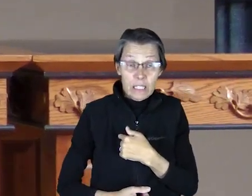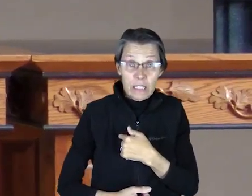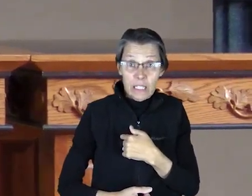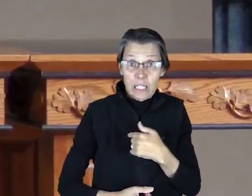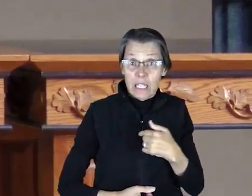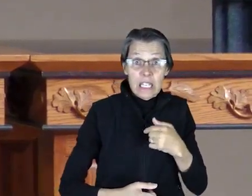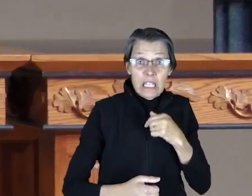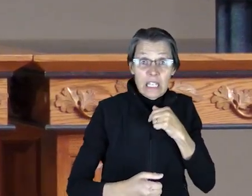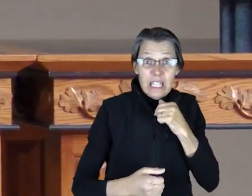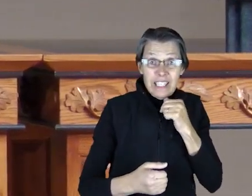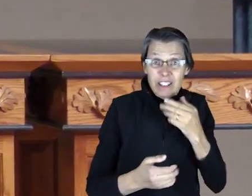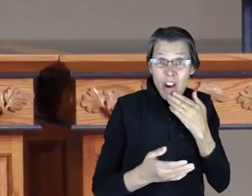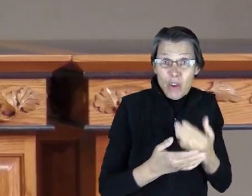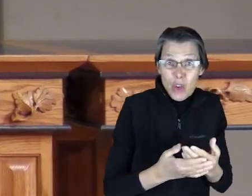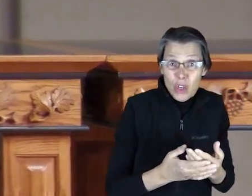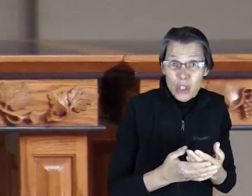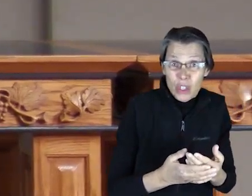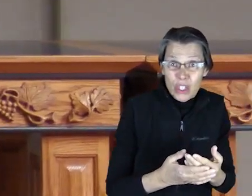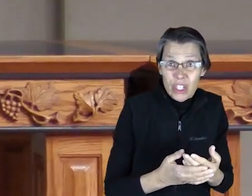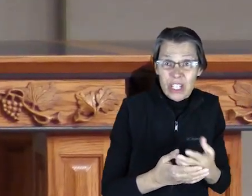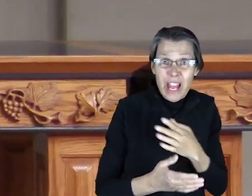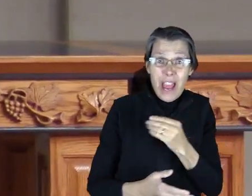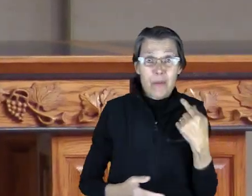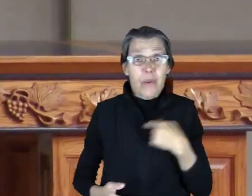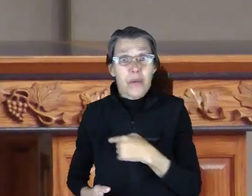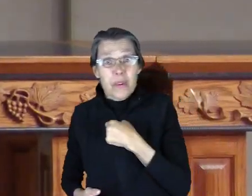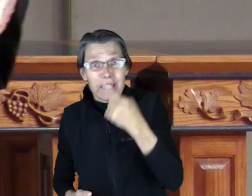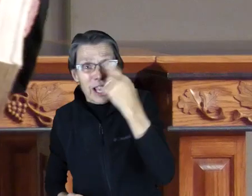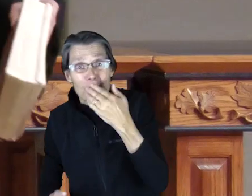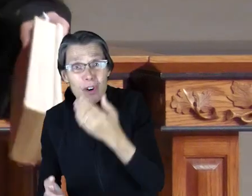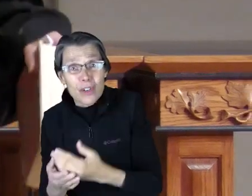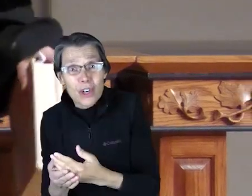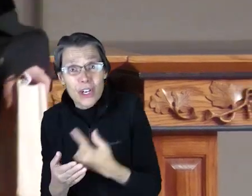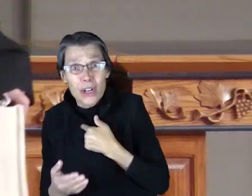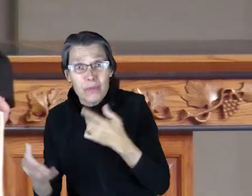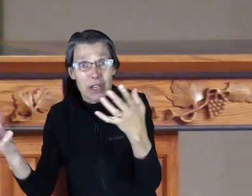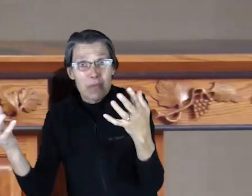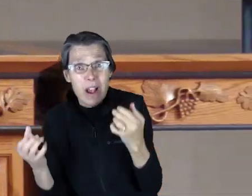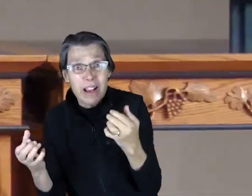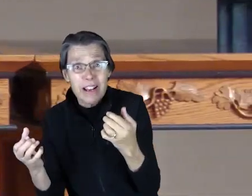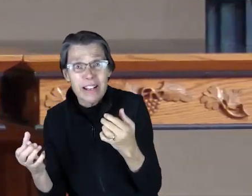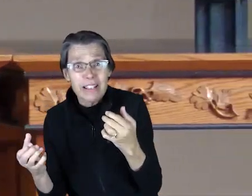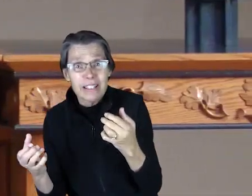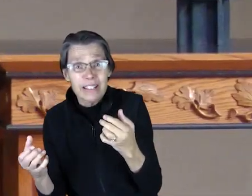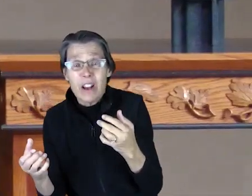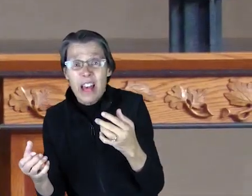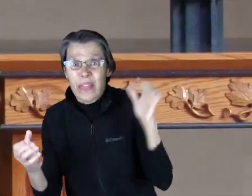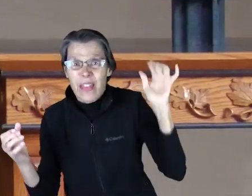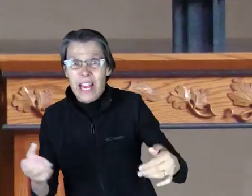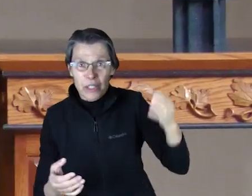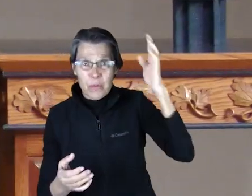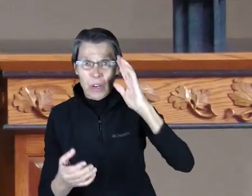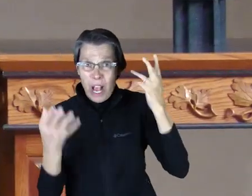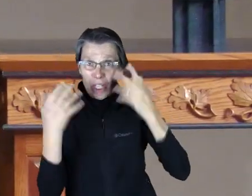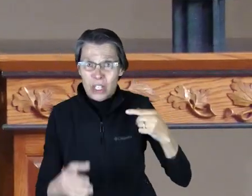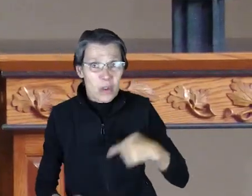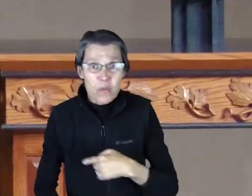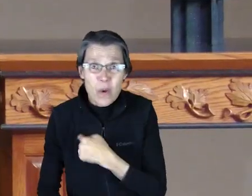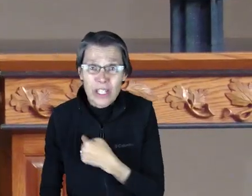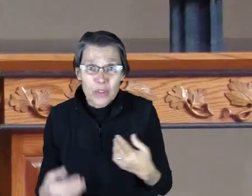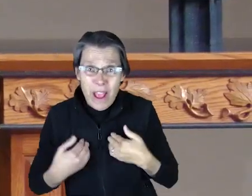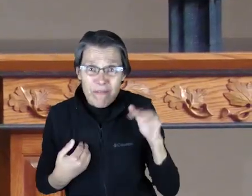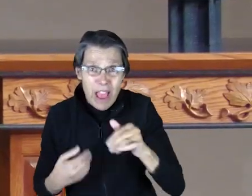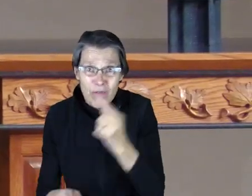good. What we want for ourselves we think is good. And God simply wants us to do without all those things that we think are good. Friends, that's